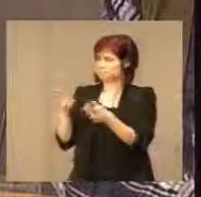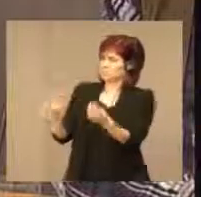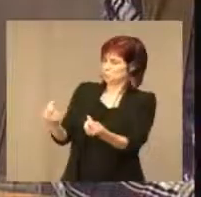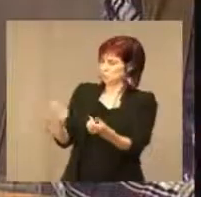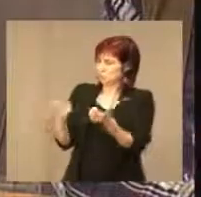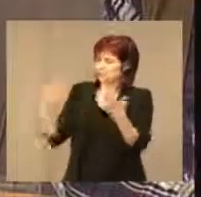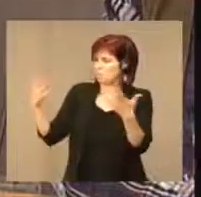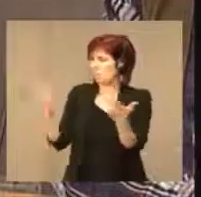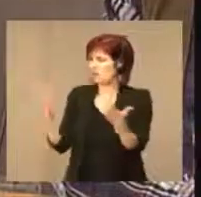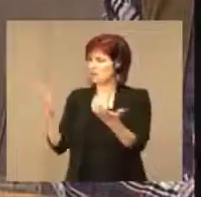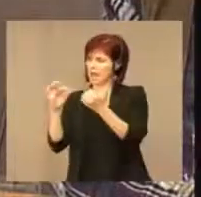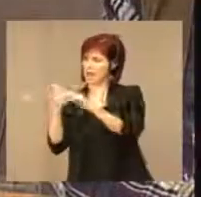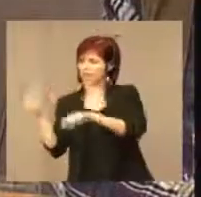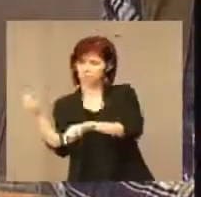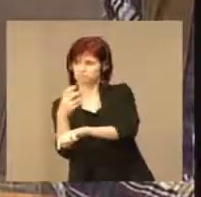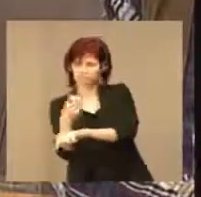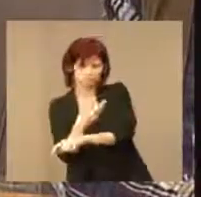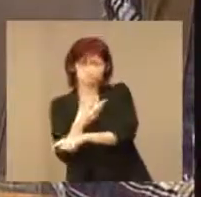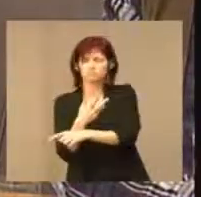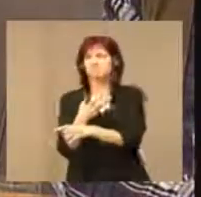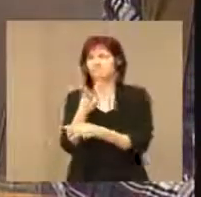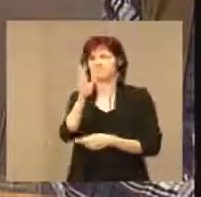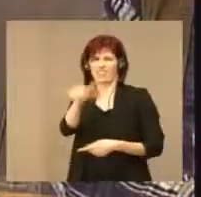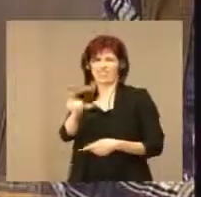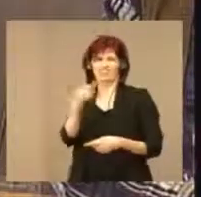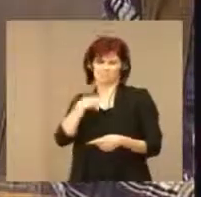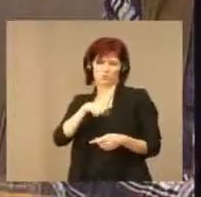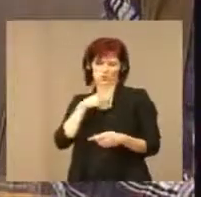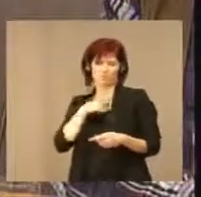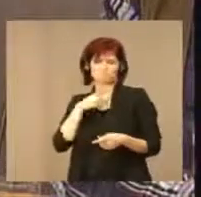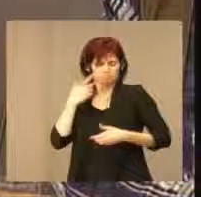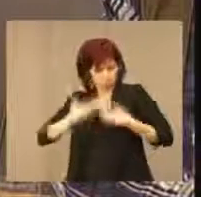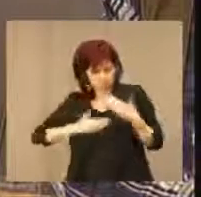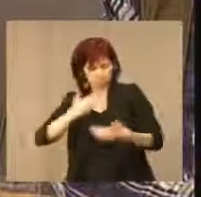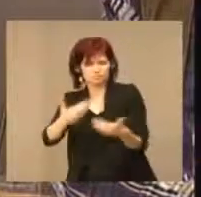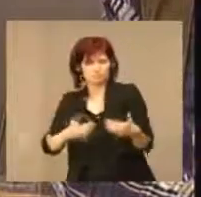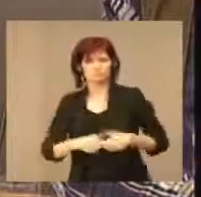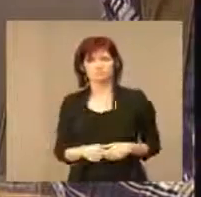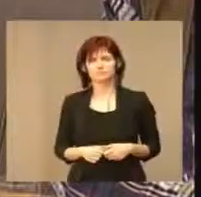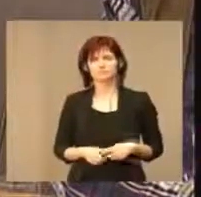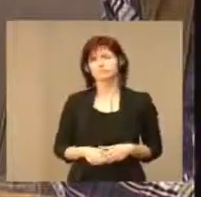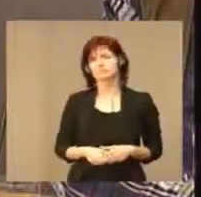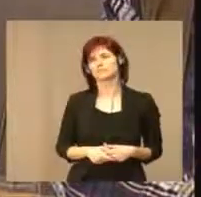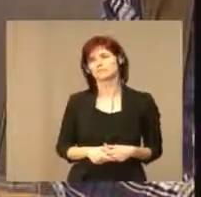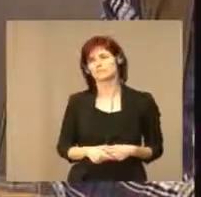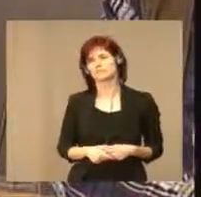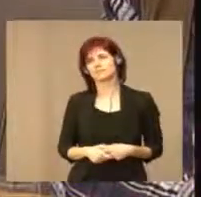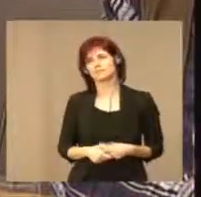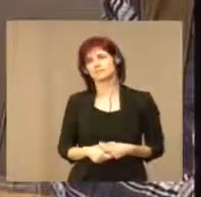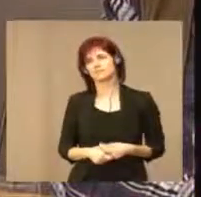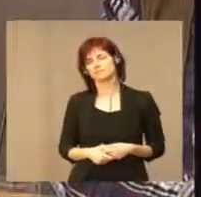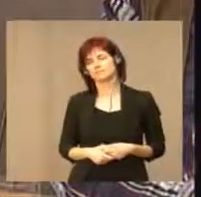and the methods in terms of how we try and communicate that information. But I admit there's a